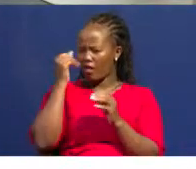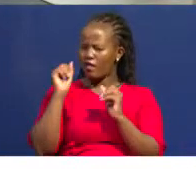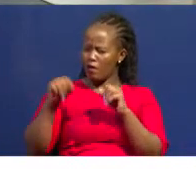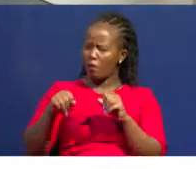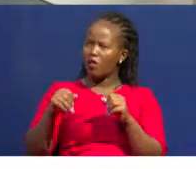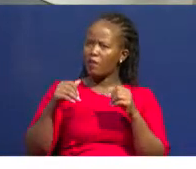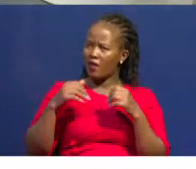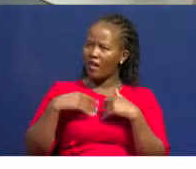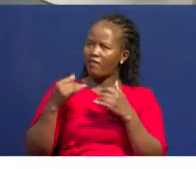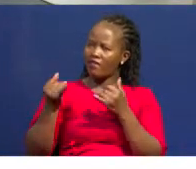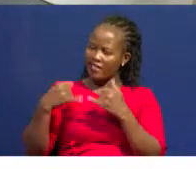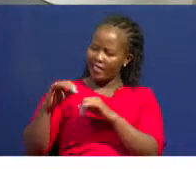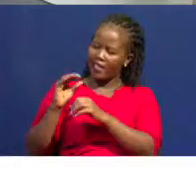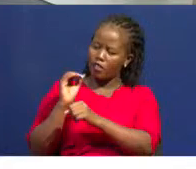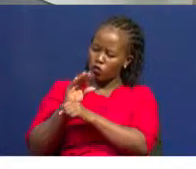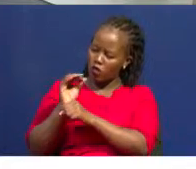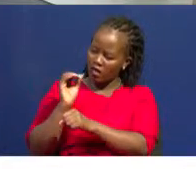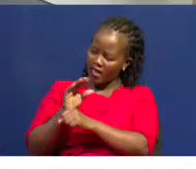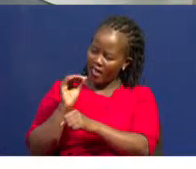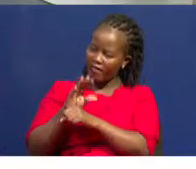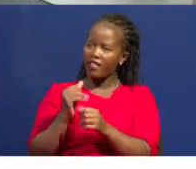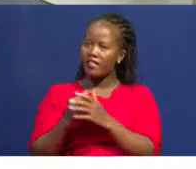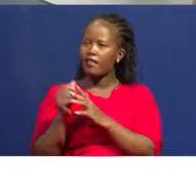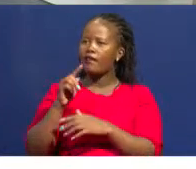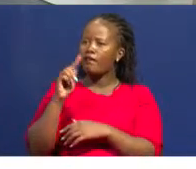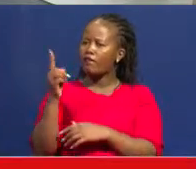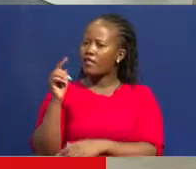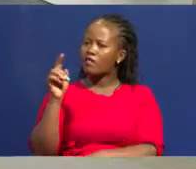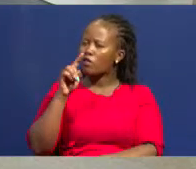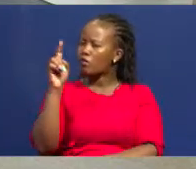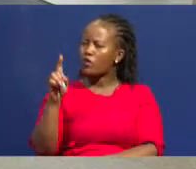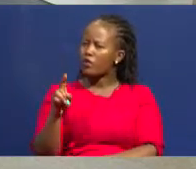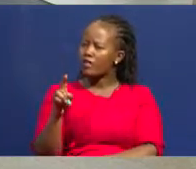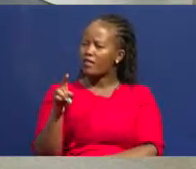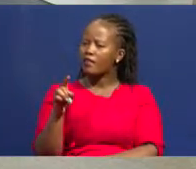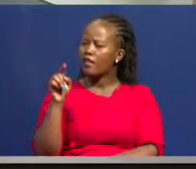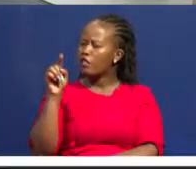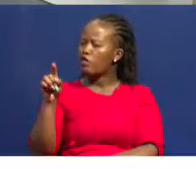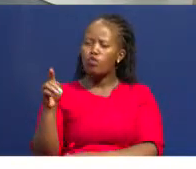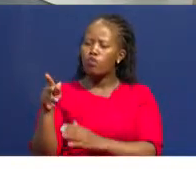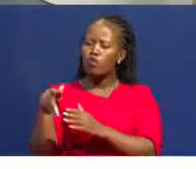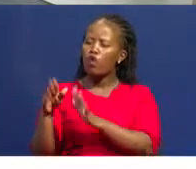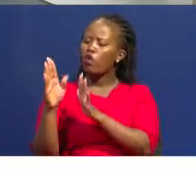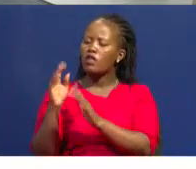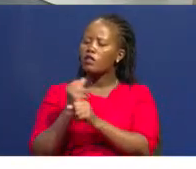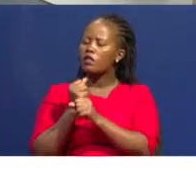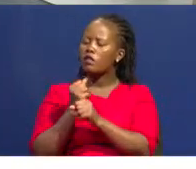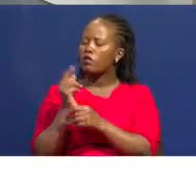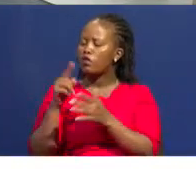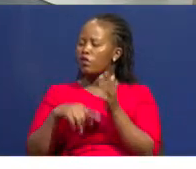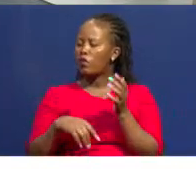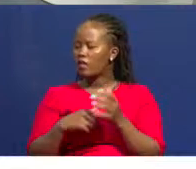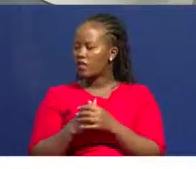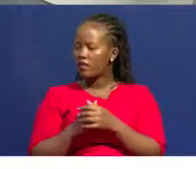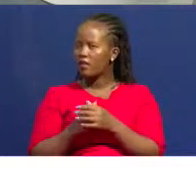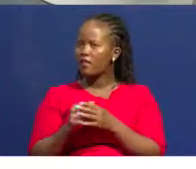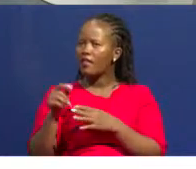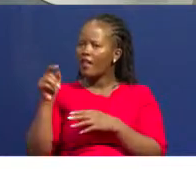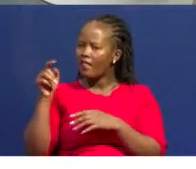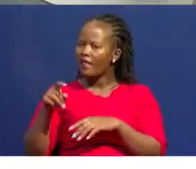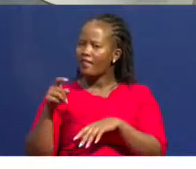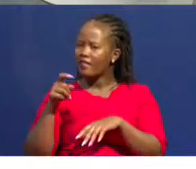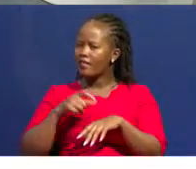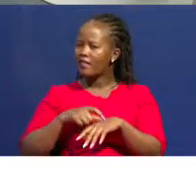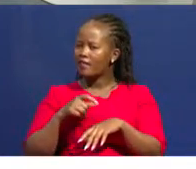them. One, ask him, why are they on the road? Why are you there doing clinics? All right. At this